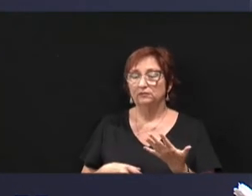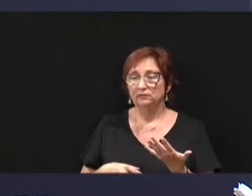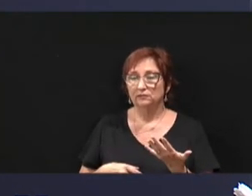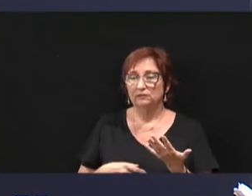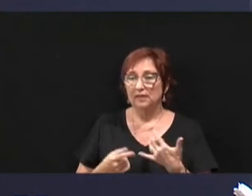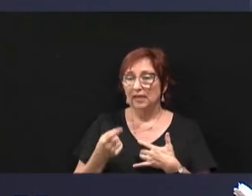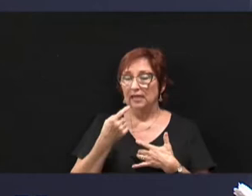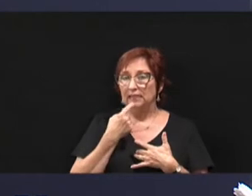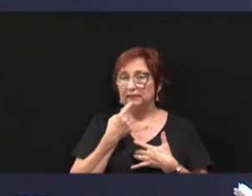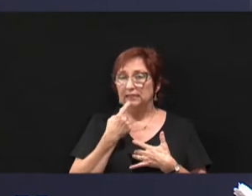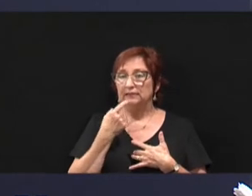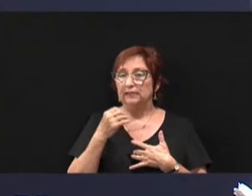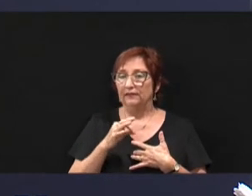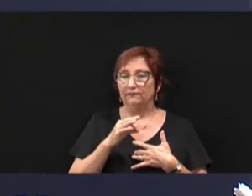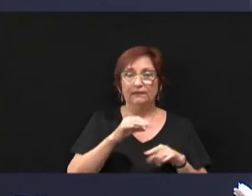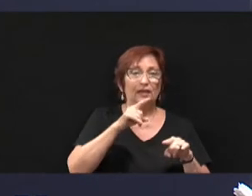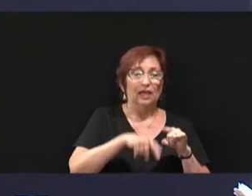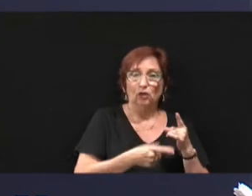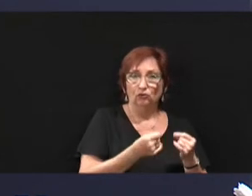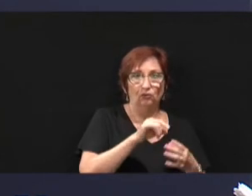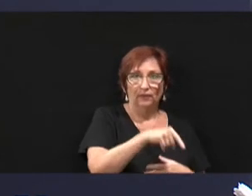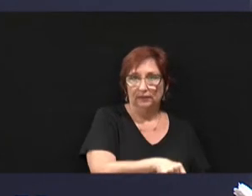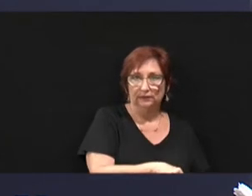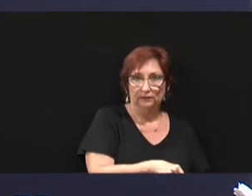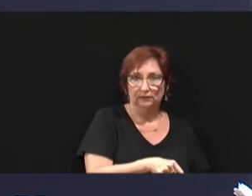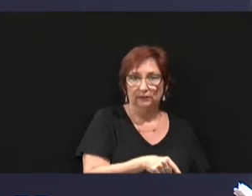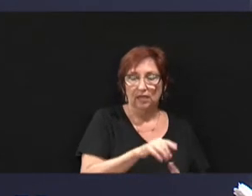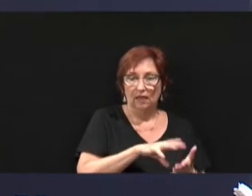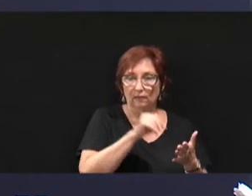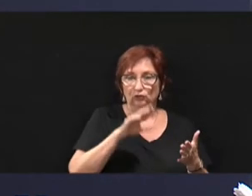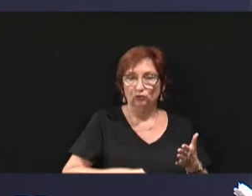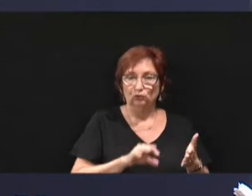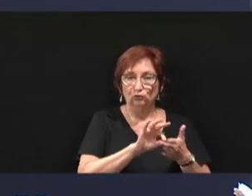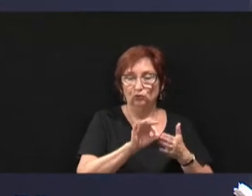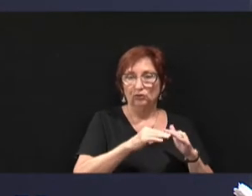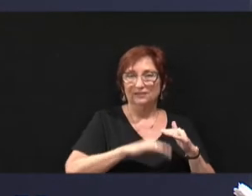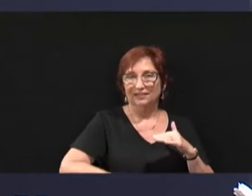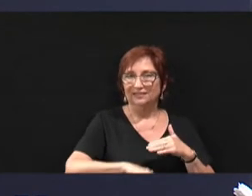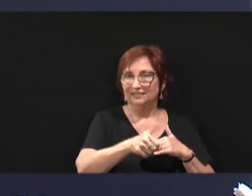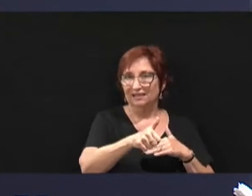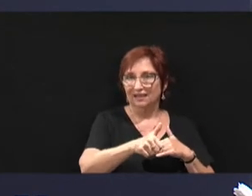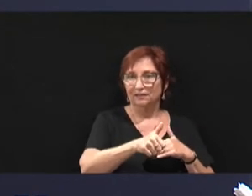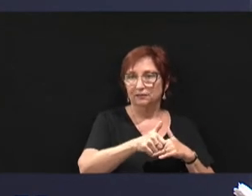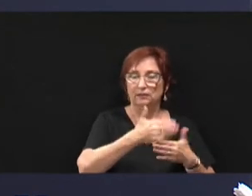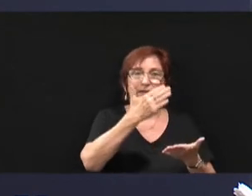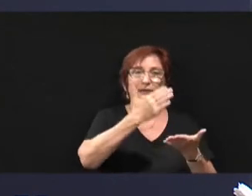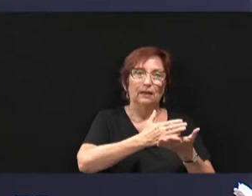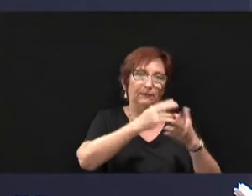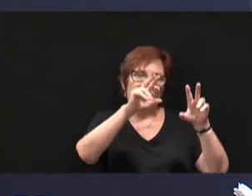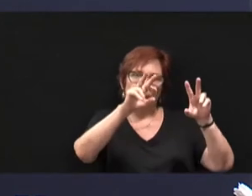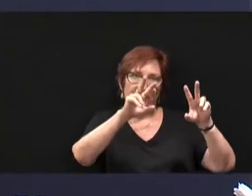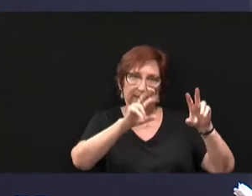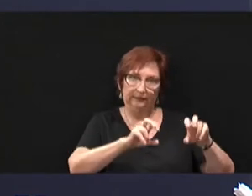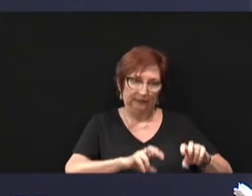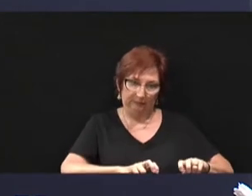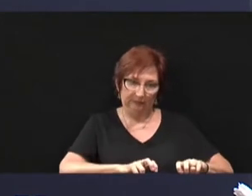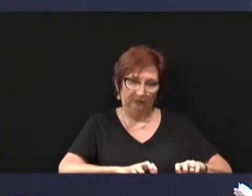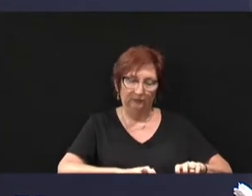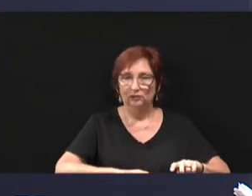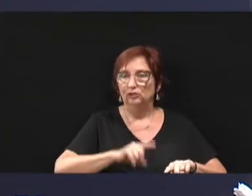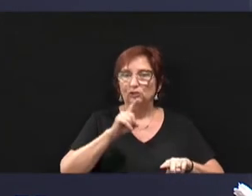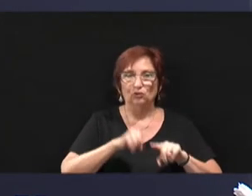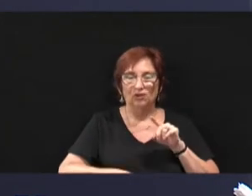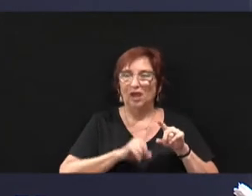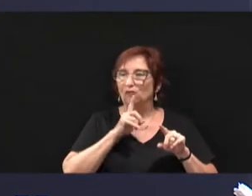it says, if they can't do this, if a student scores less than 10, stop the assessment. You're not going to be able to